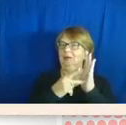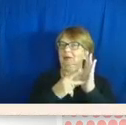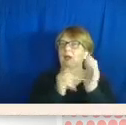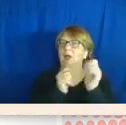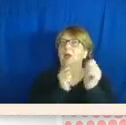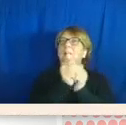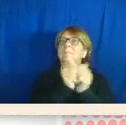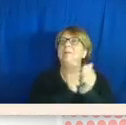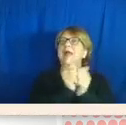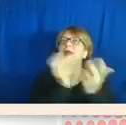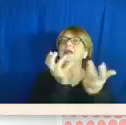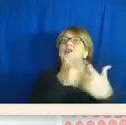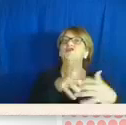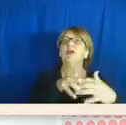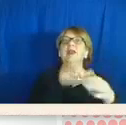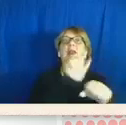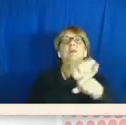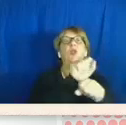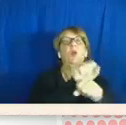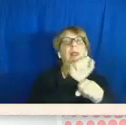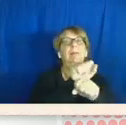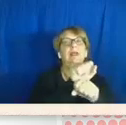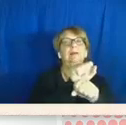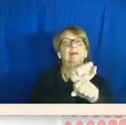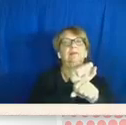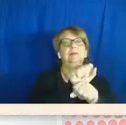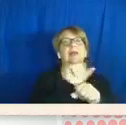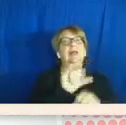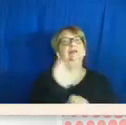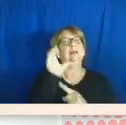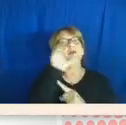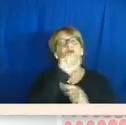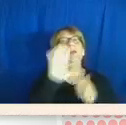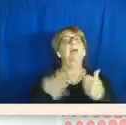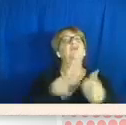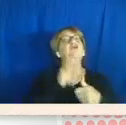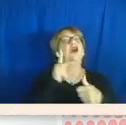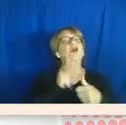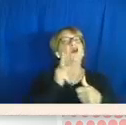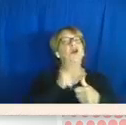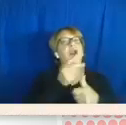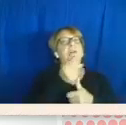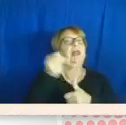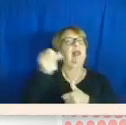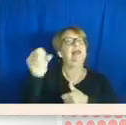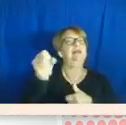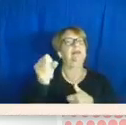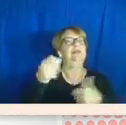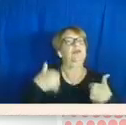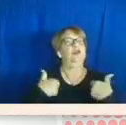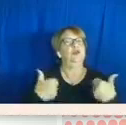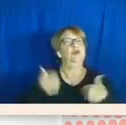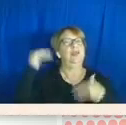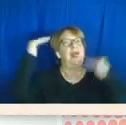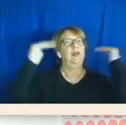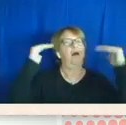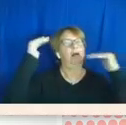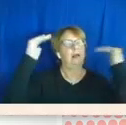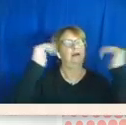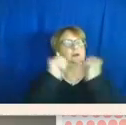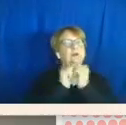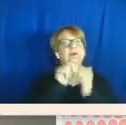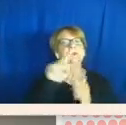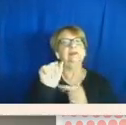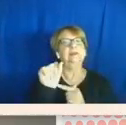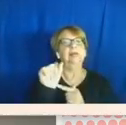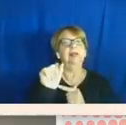integrated employment is the presumed and priority placement for youth and adults with disabilities. It's the